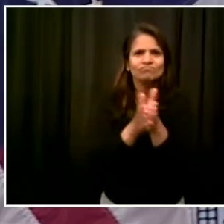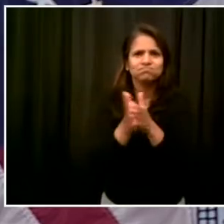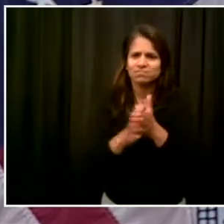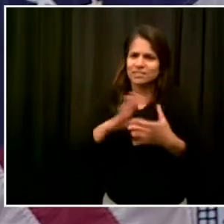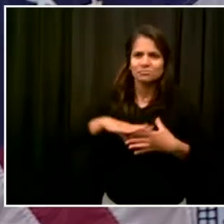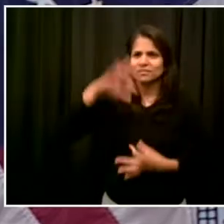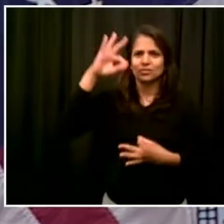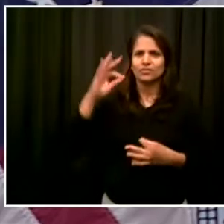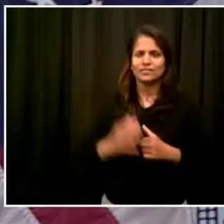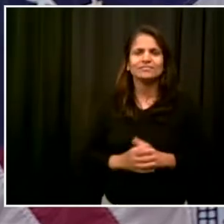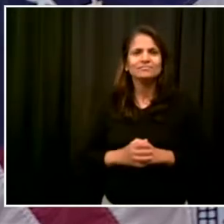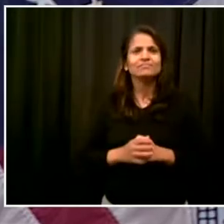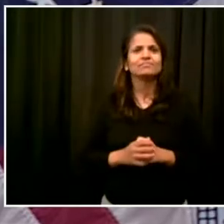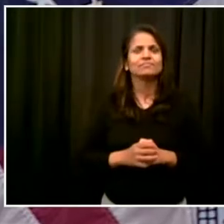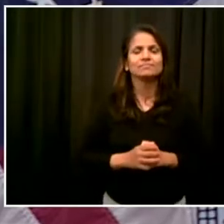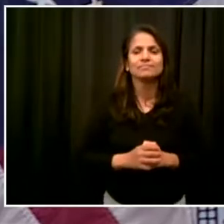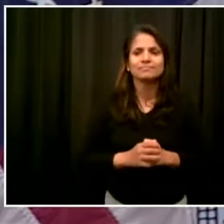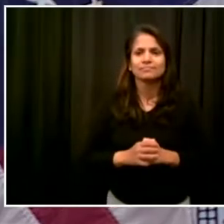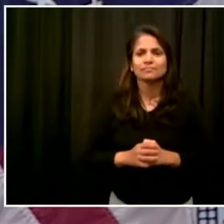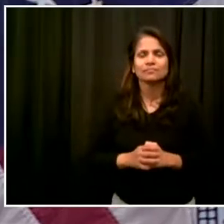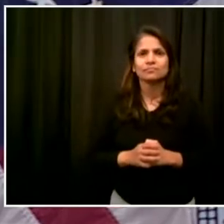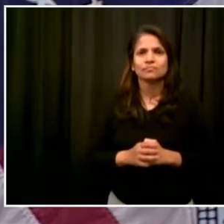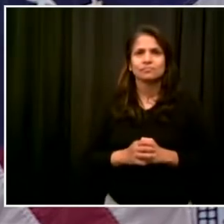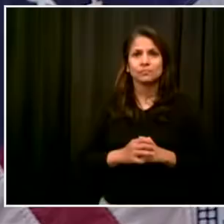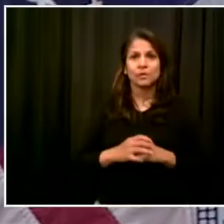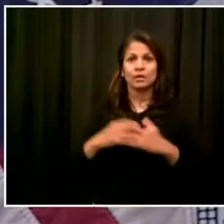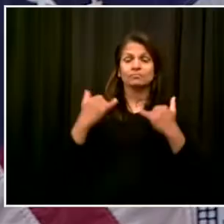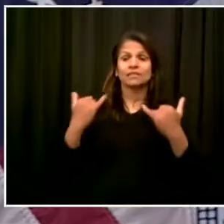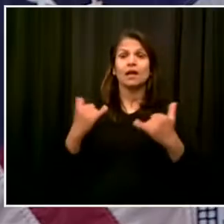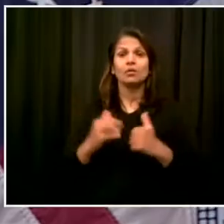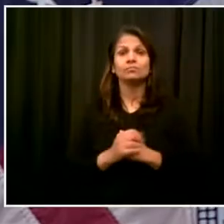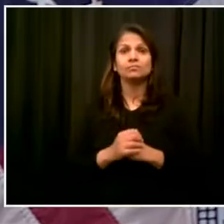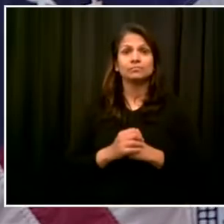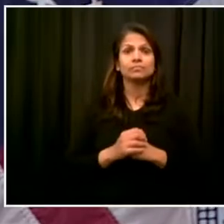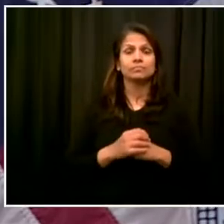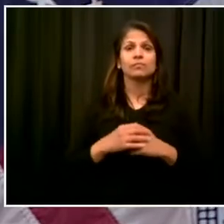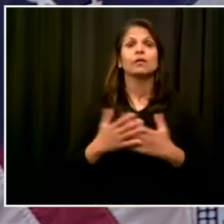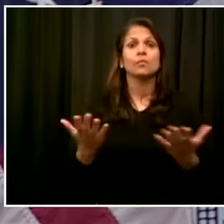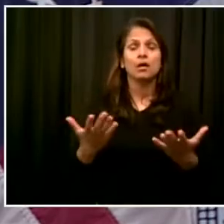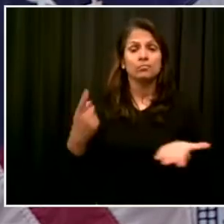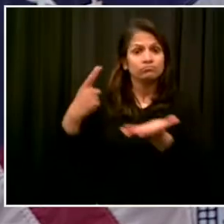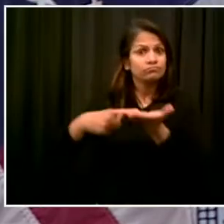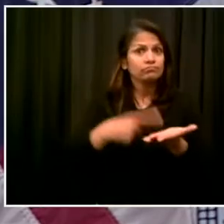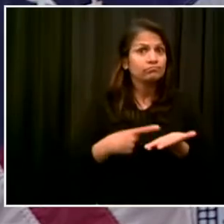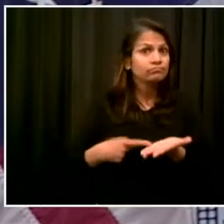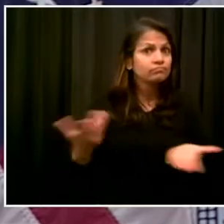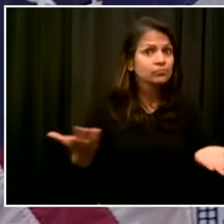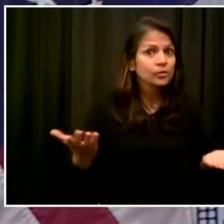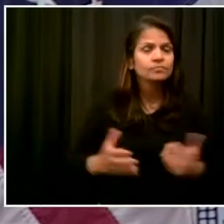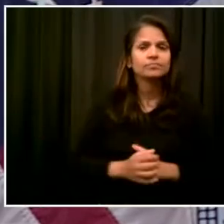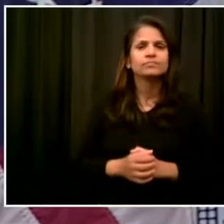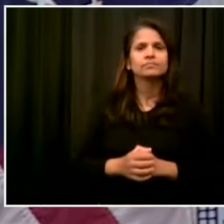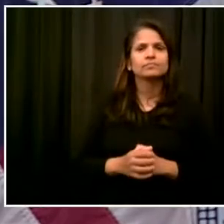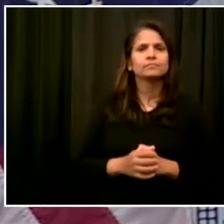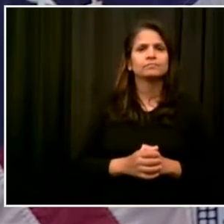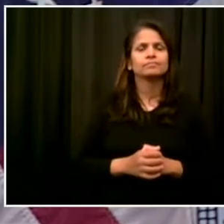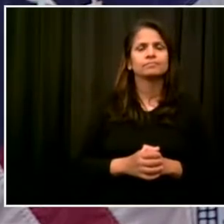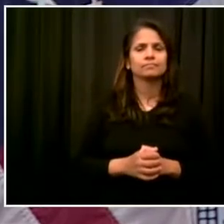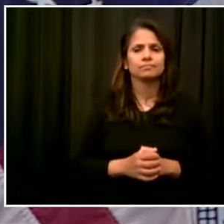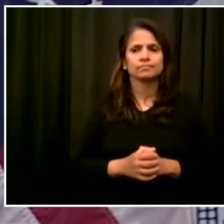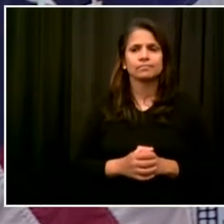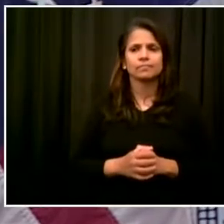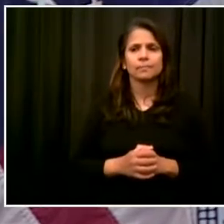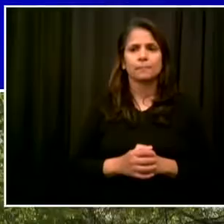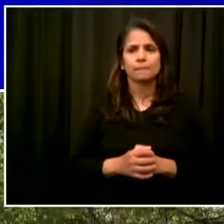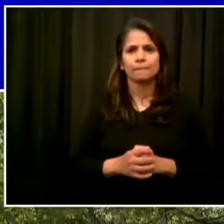ahead. So let's talk about something that came out of this crisis that's been a very, very good thing: open streets. We had to find a